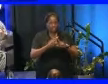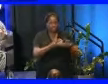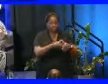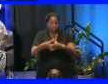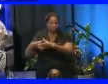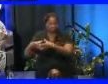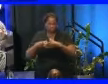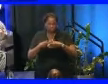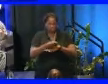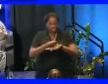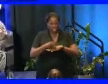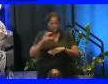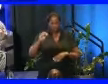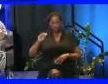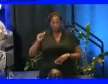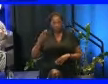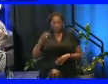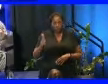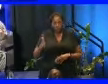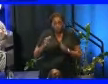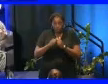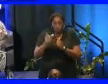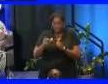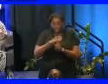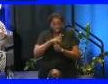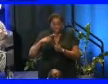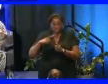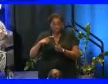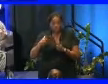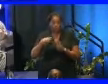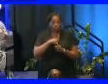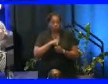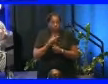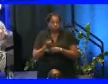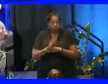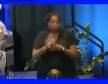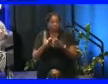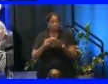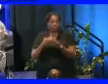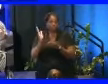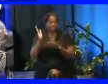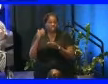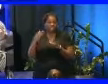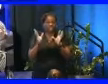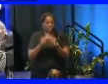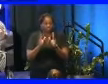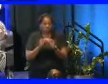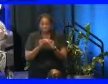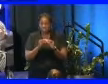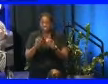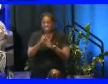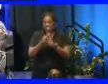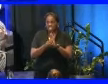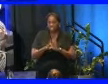Oahu. With the Oahu Lived Experience Council, we were able to speak at our own conferences, our